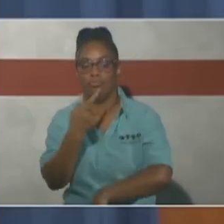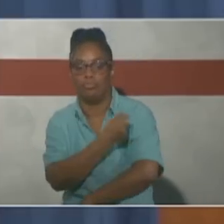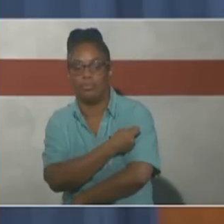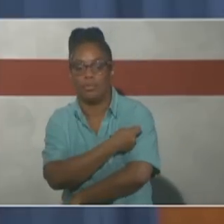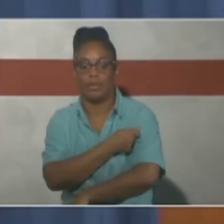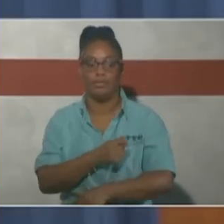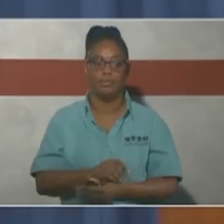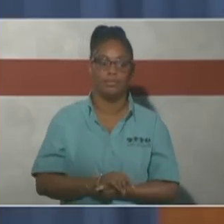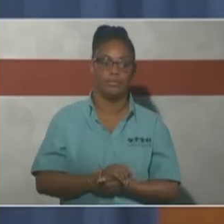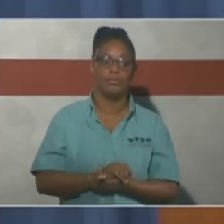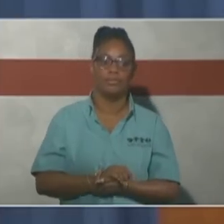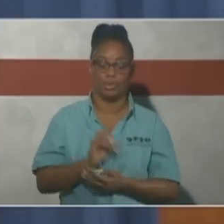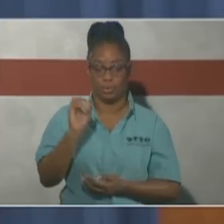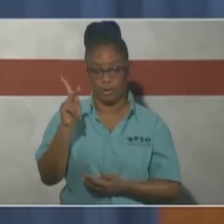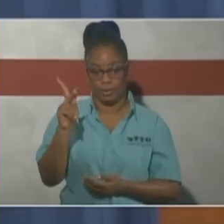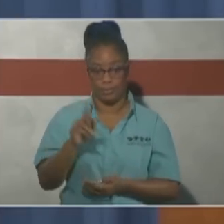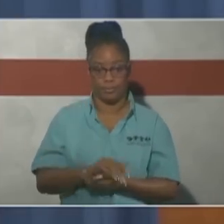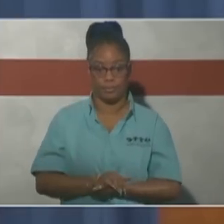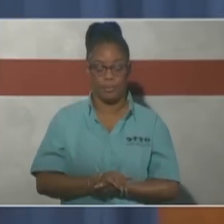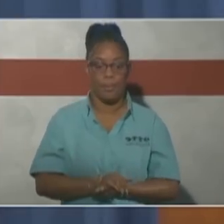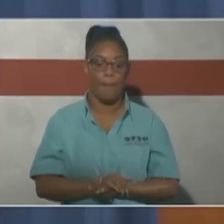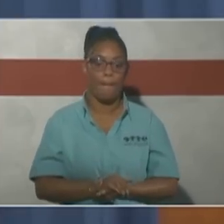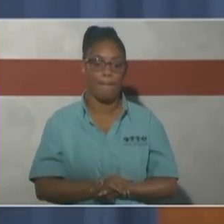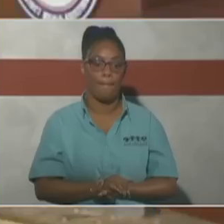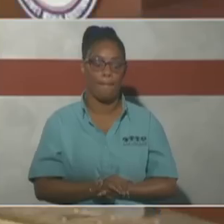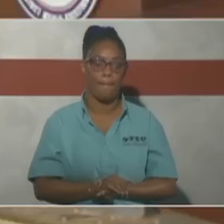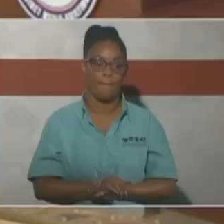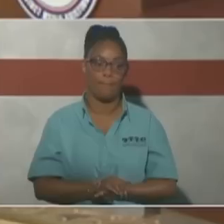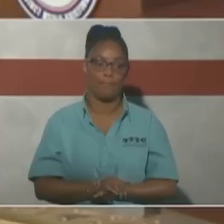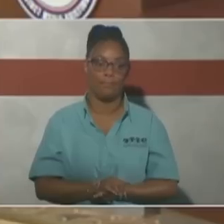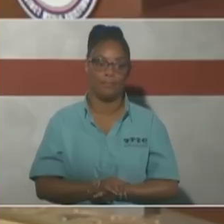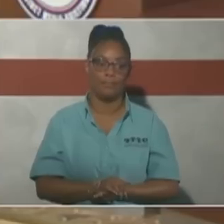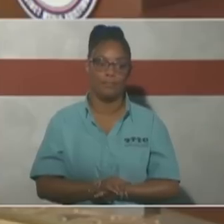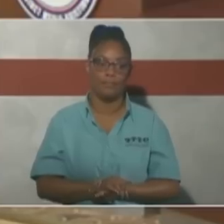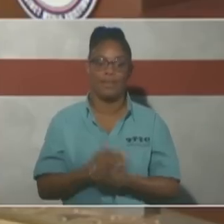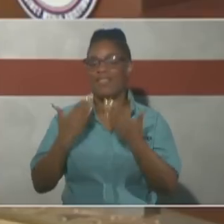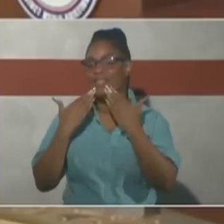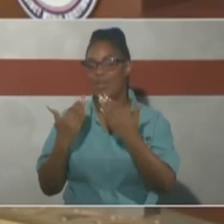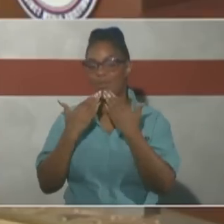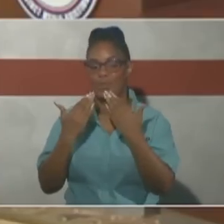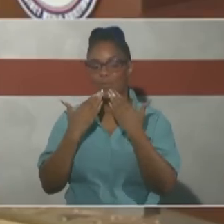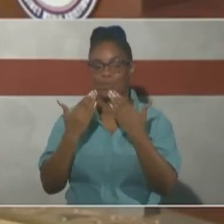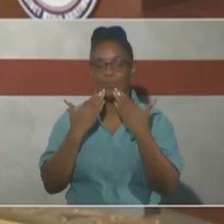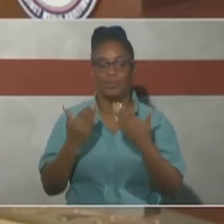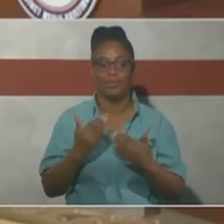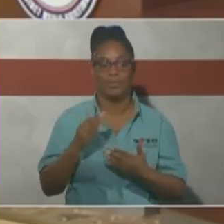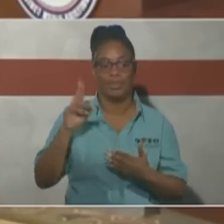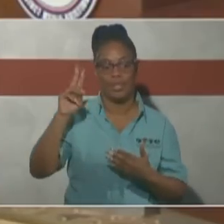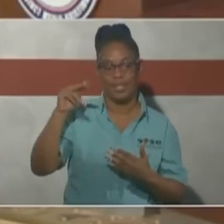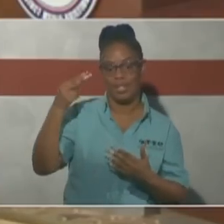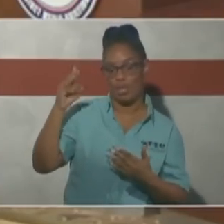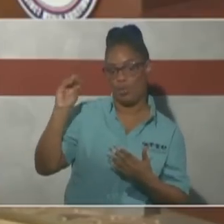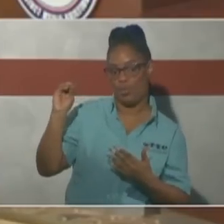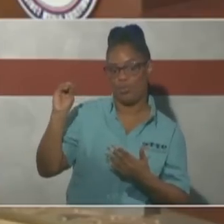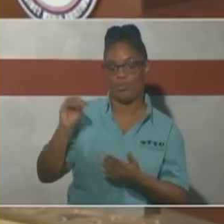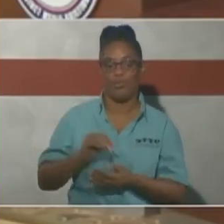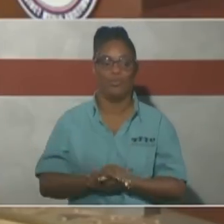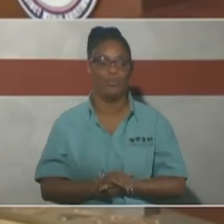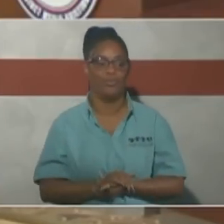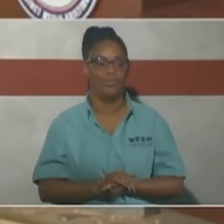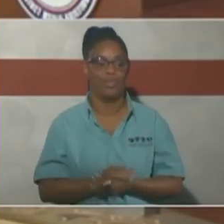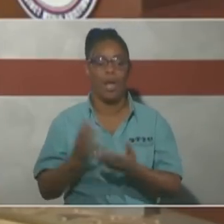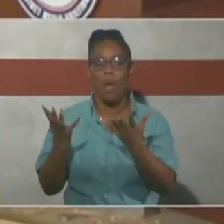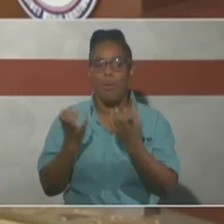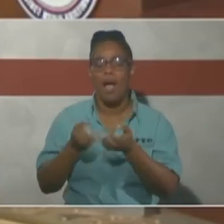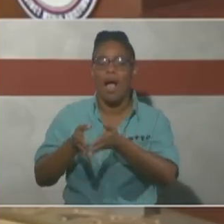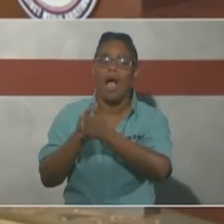All right, I've been asked this, if you have COVID, generally our guidelines suggest if you have COVID to wait 3 months between the